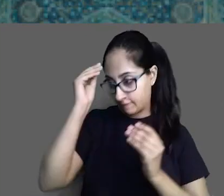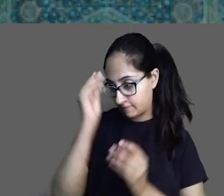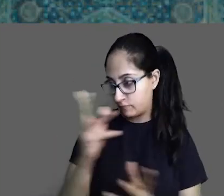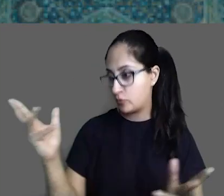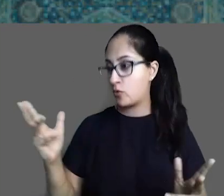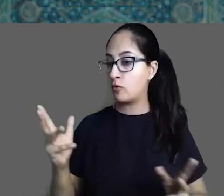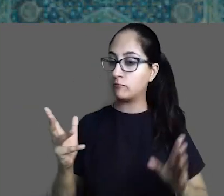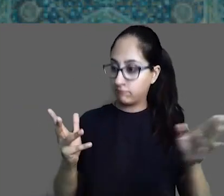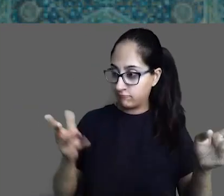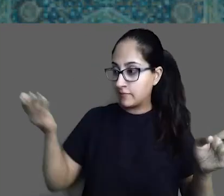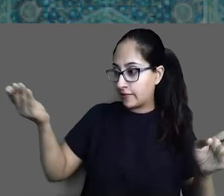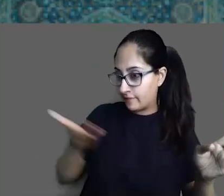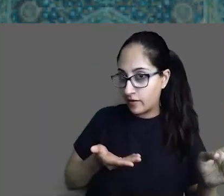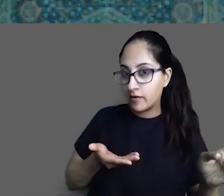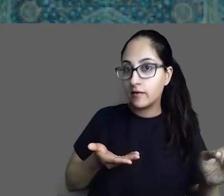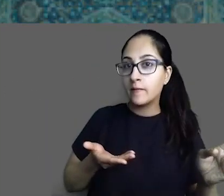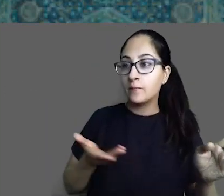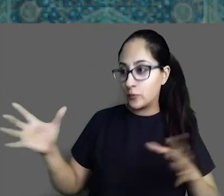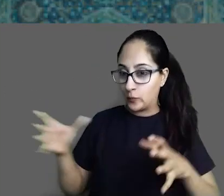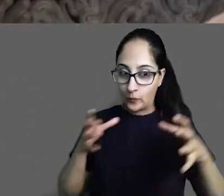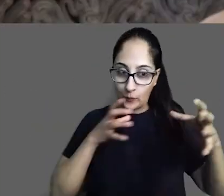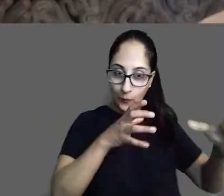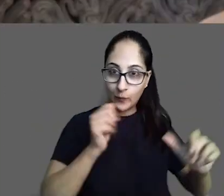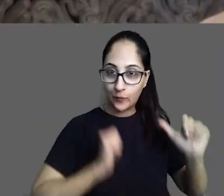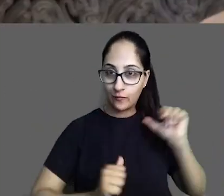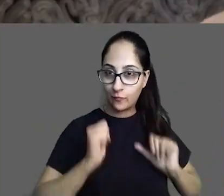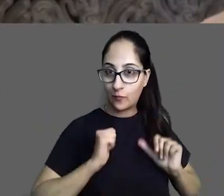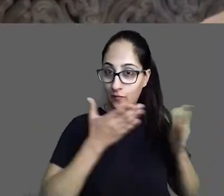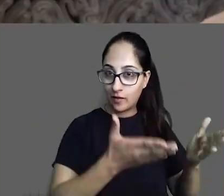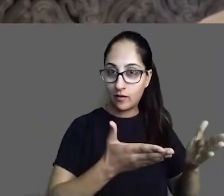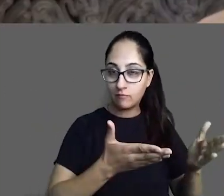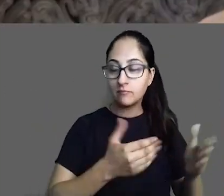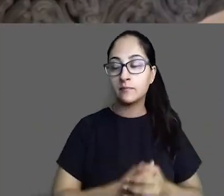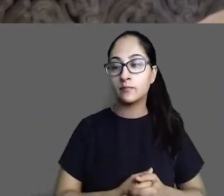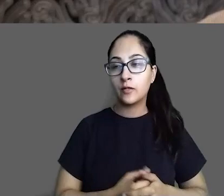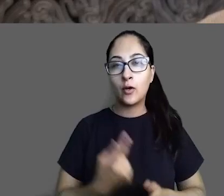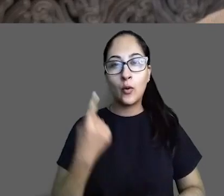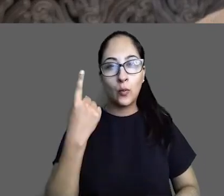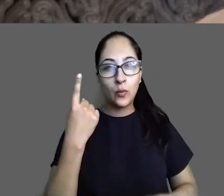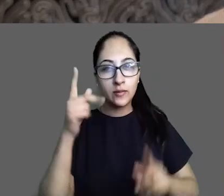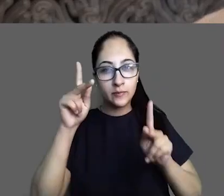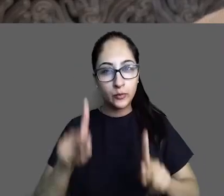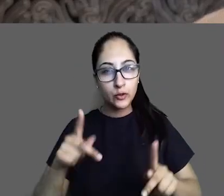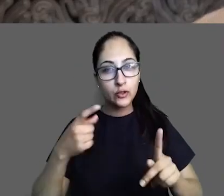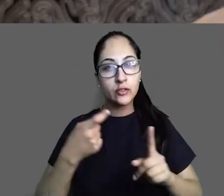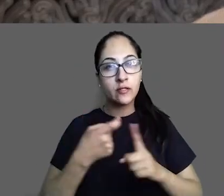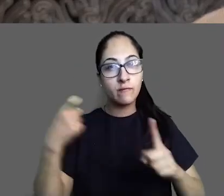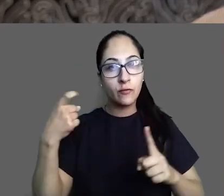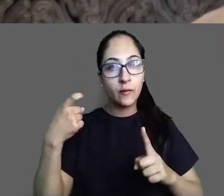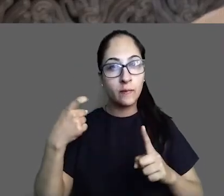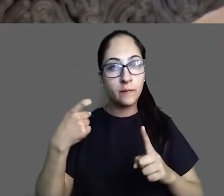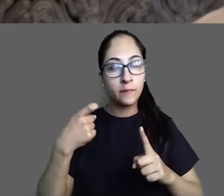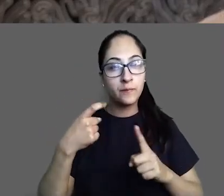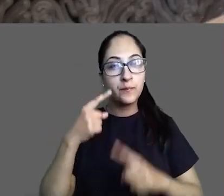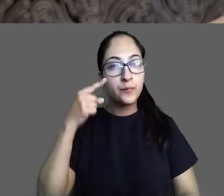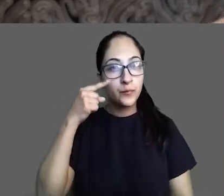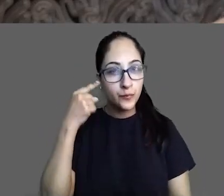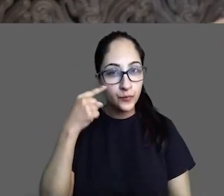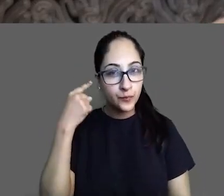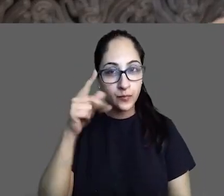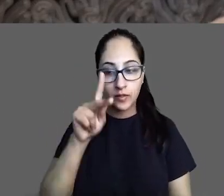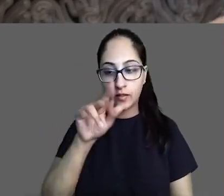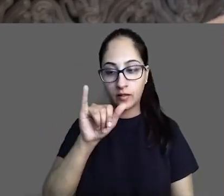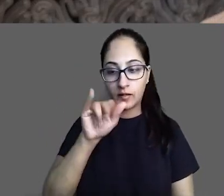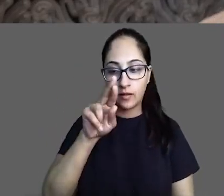different countries, from the Silk Route region. And one of them, who was from Kyrgyzstan, and he was the most extraordinary